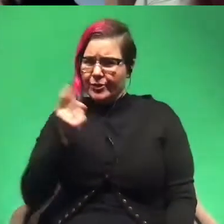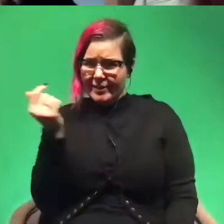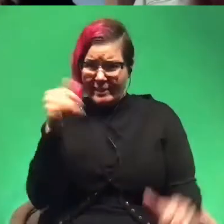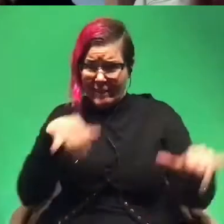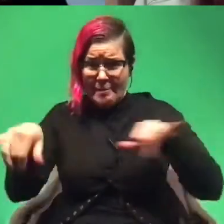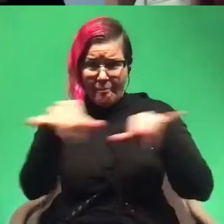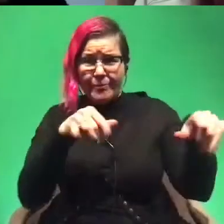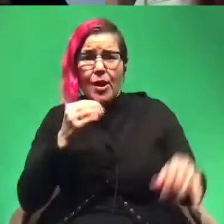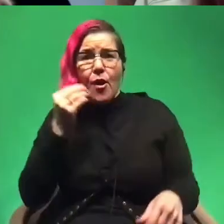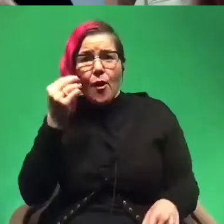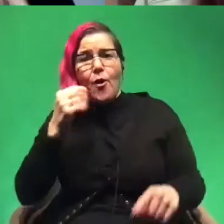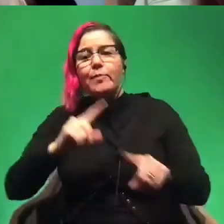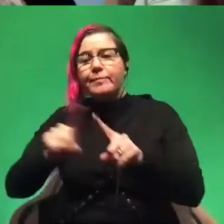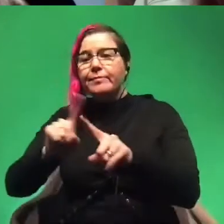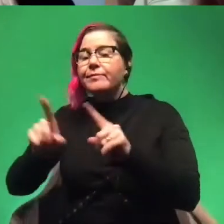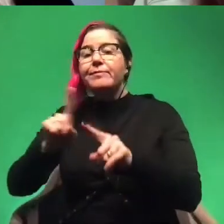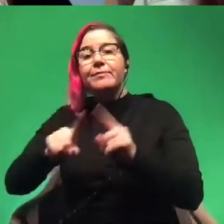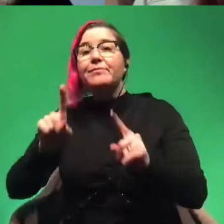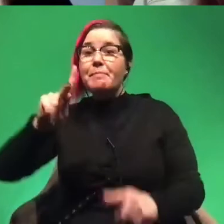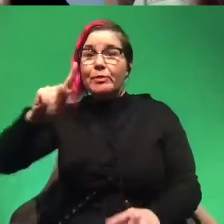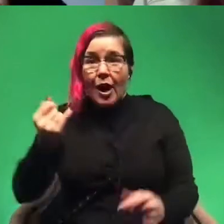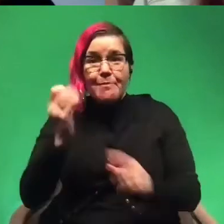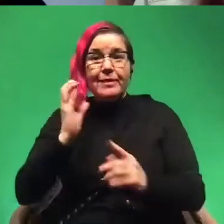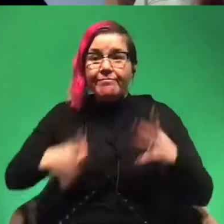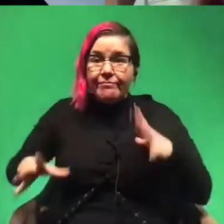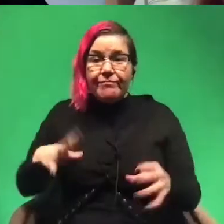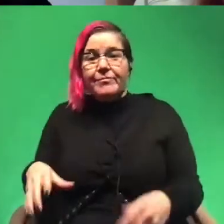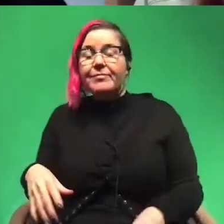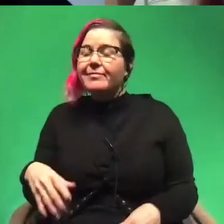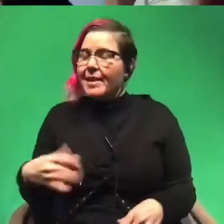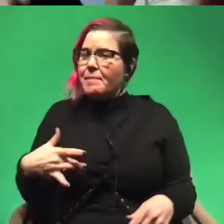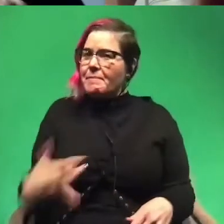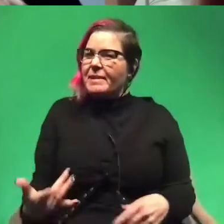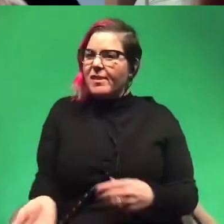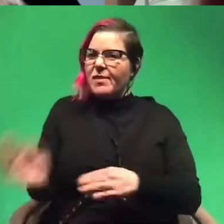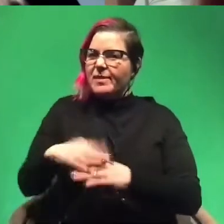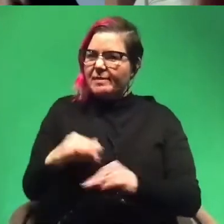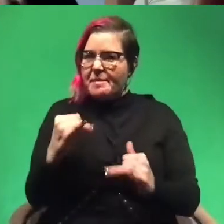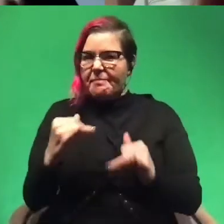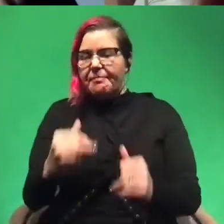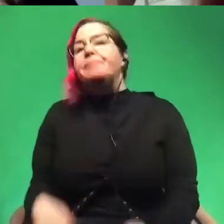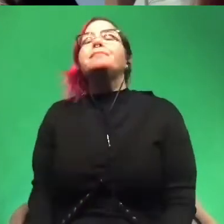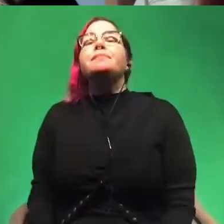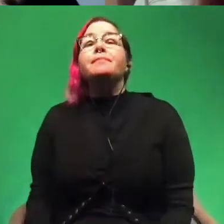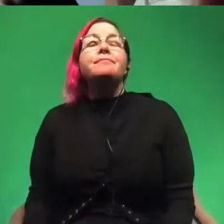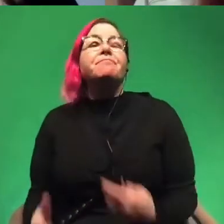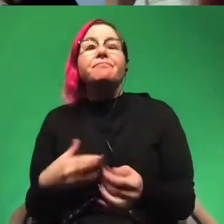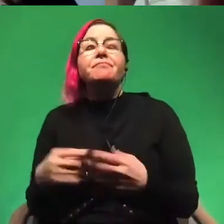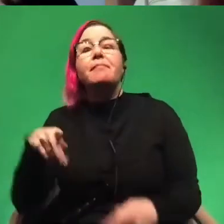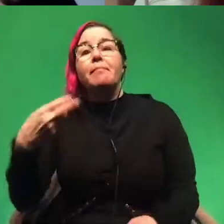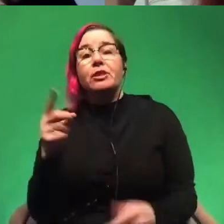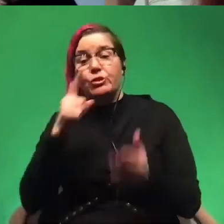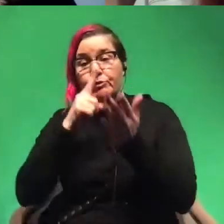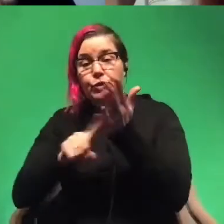at home in various stages of pajamas, which is how I spend most of my time right now. But I am doing my PhD